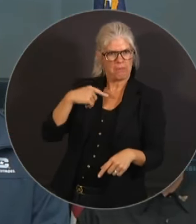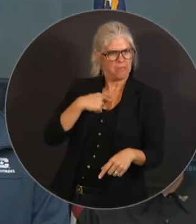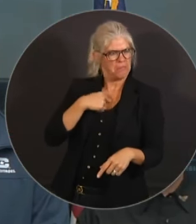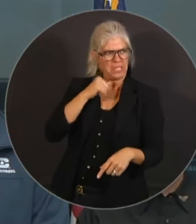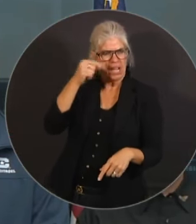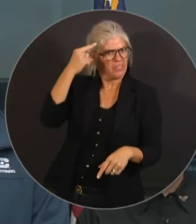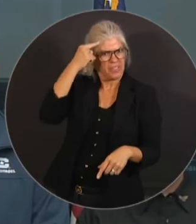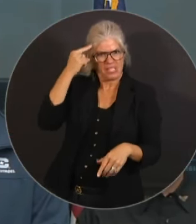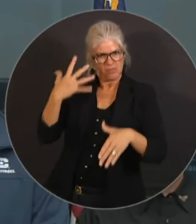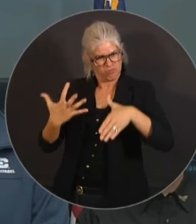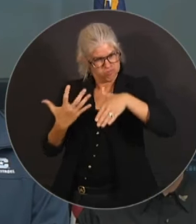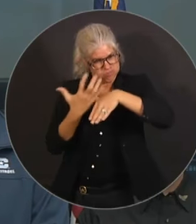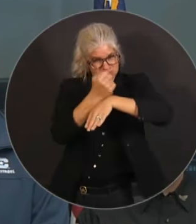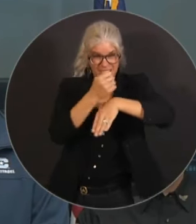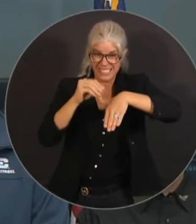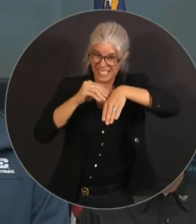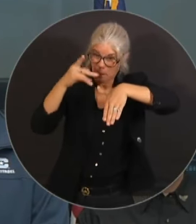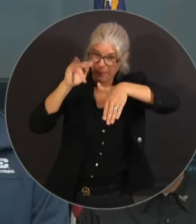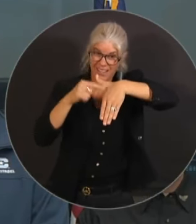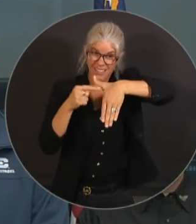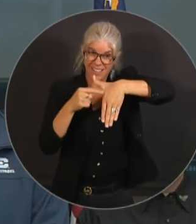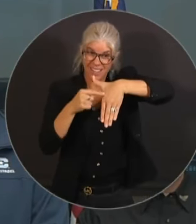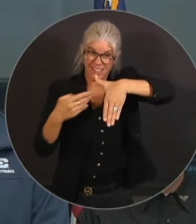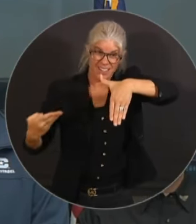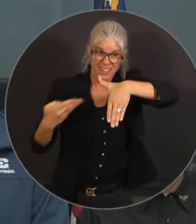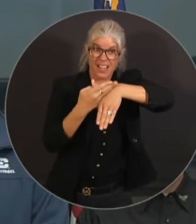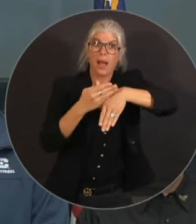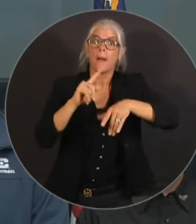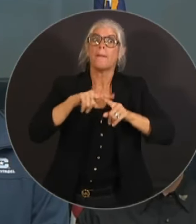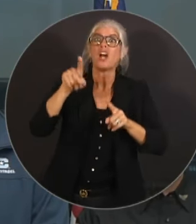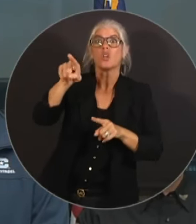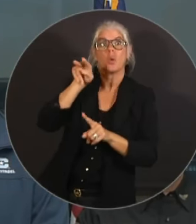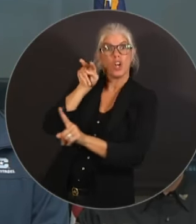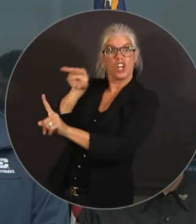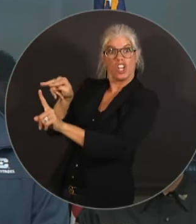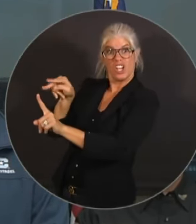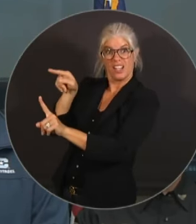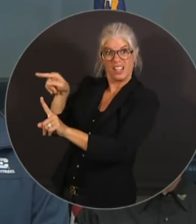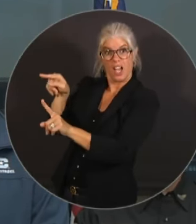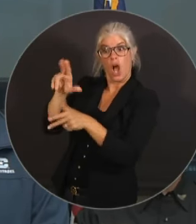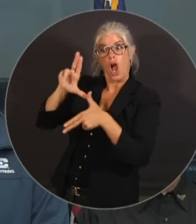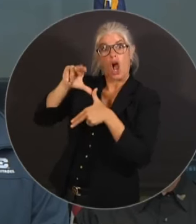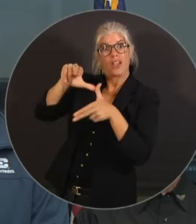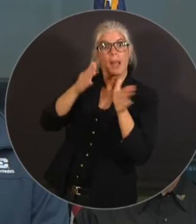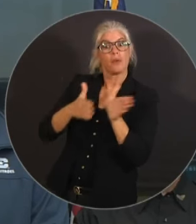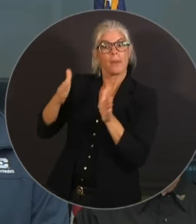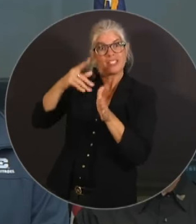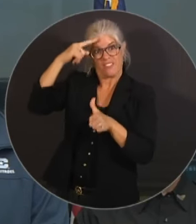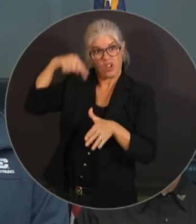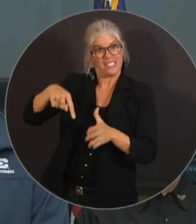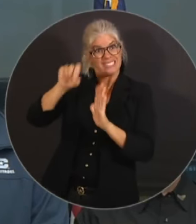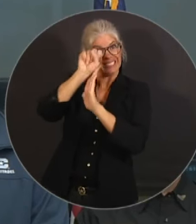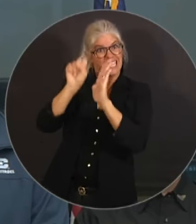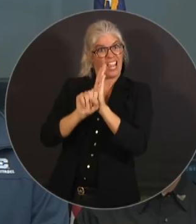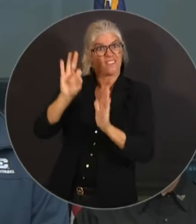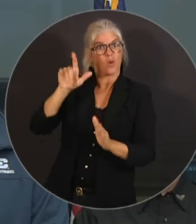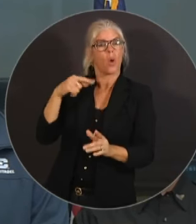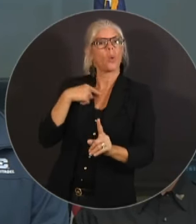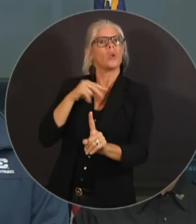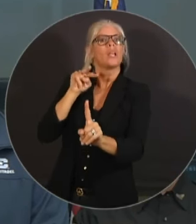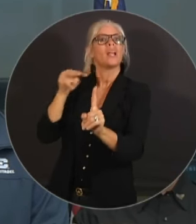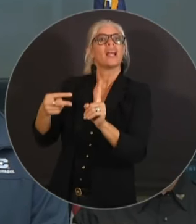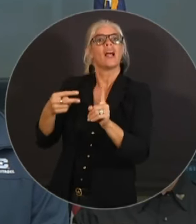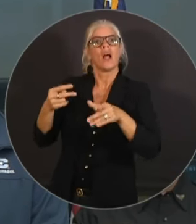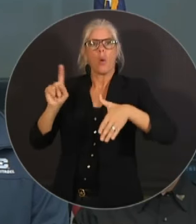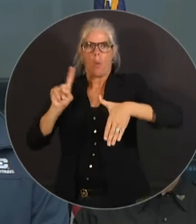directly in a long time. When we look at hurricane preparation for the state, we look at that landfall in